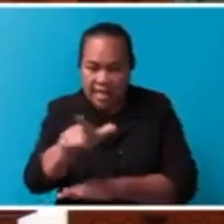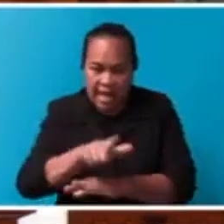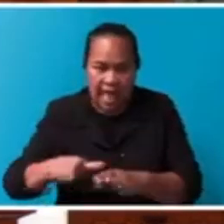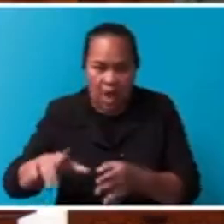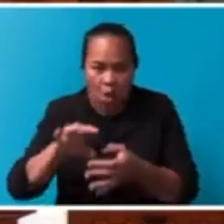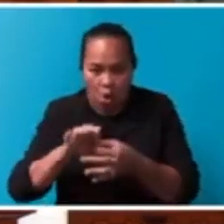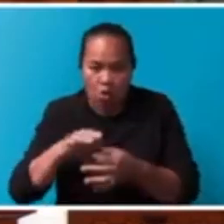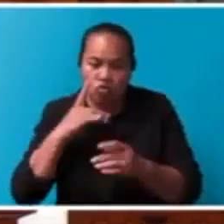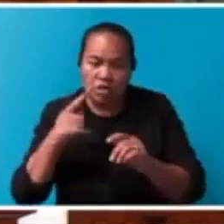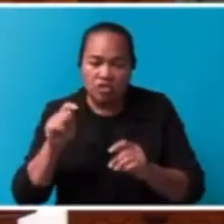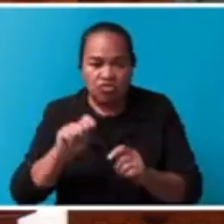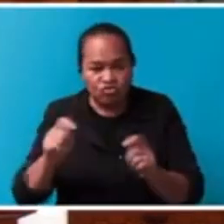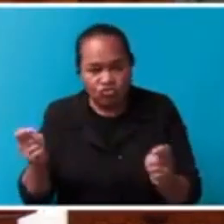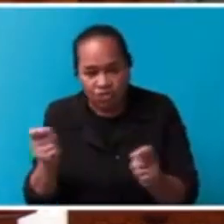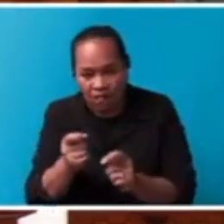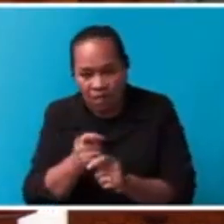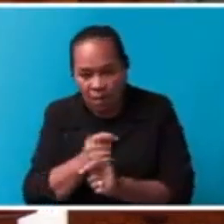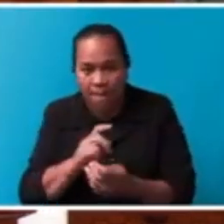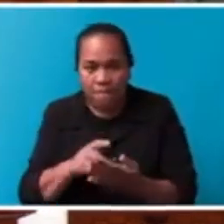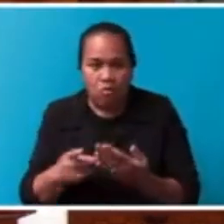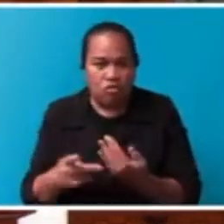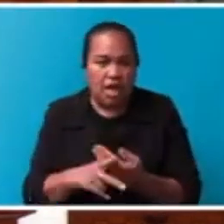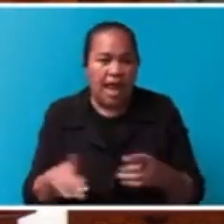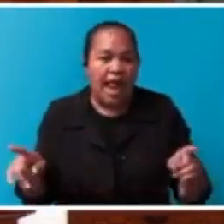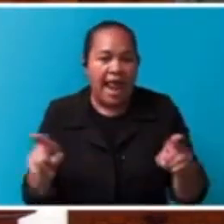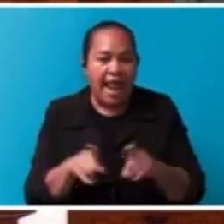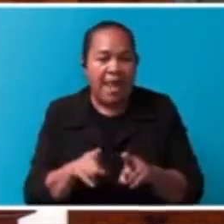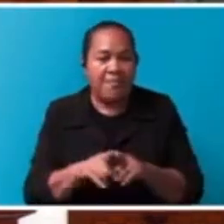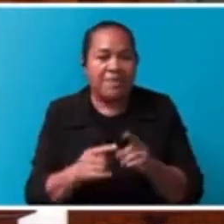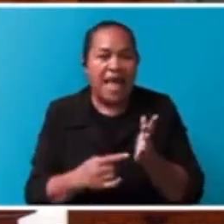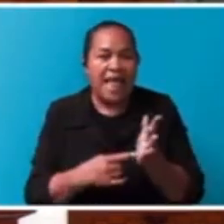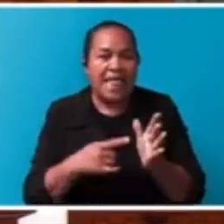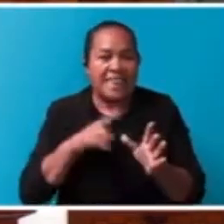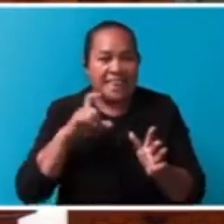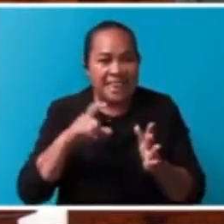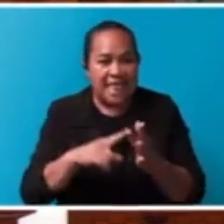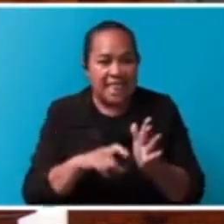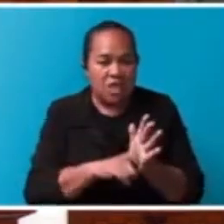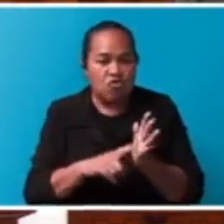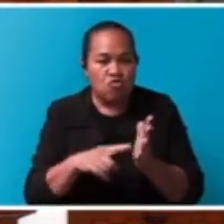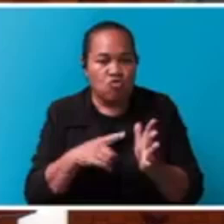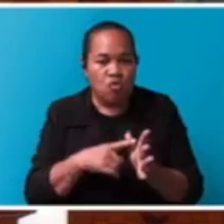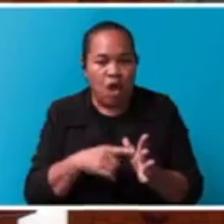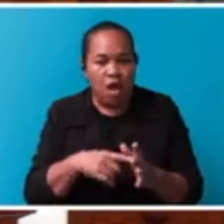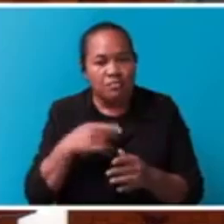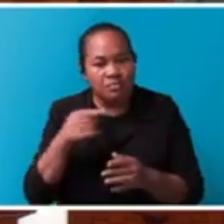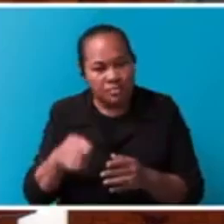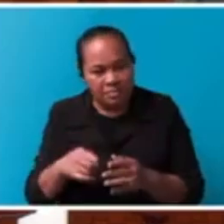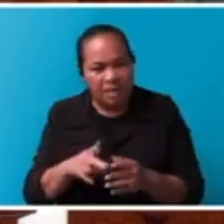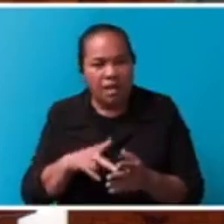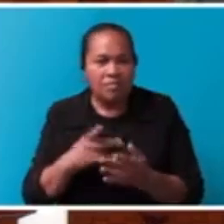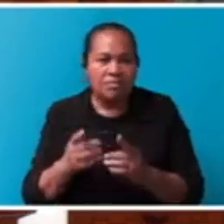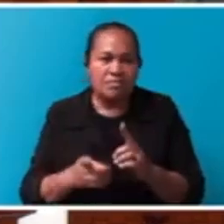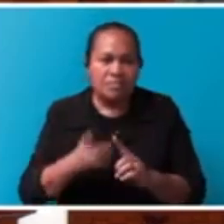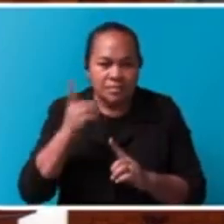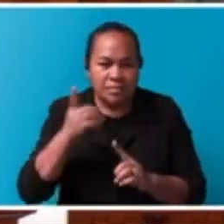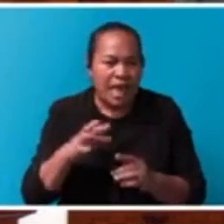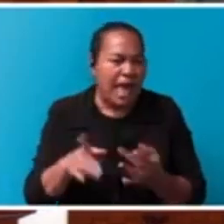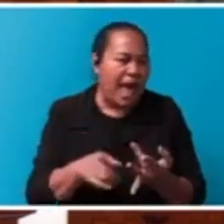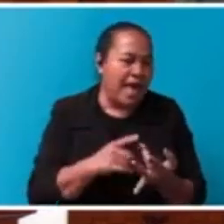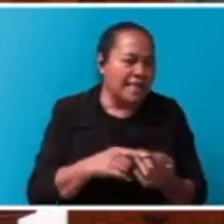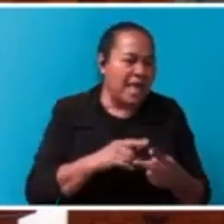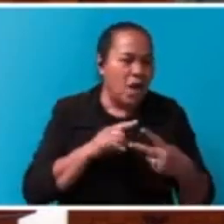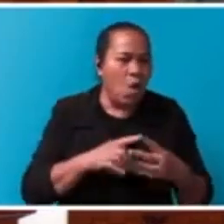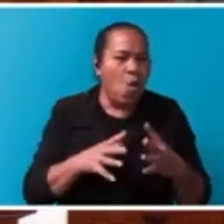transformative projects like the Tadirua commercial property development, and the Nawaimbuta Holdings